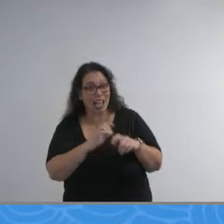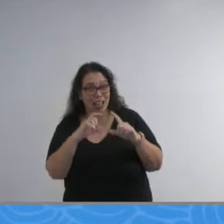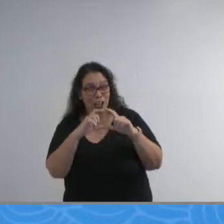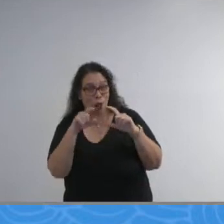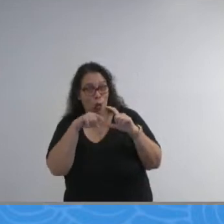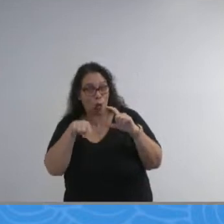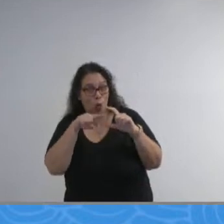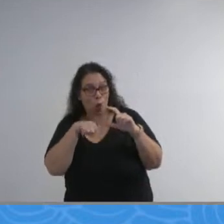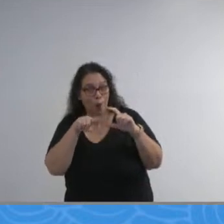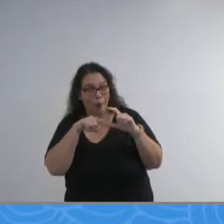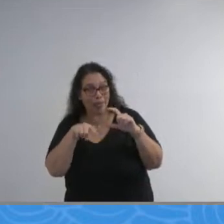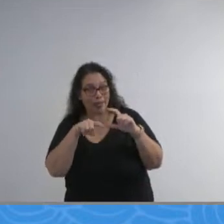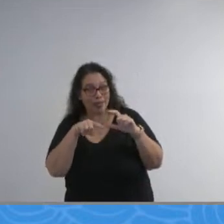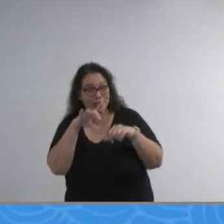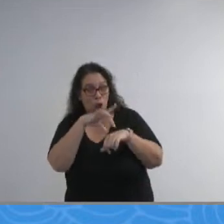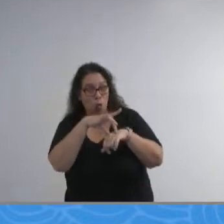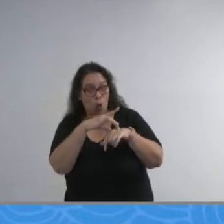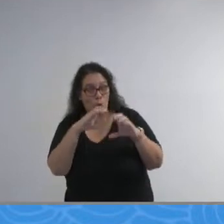globe?